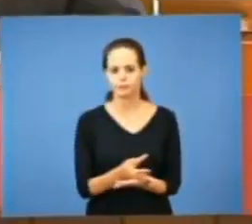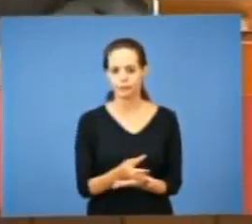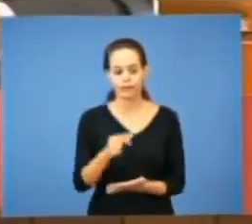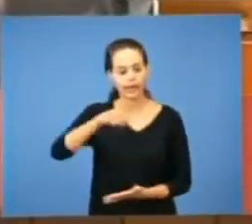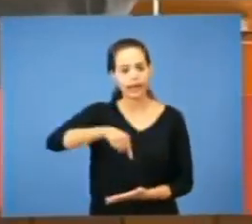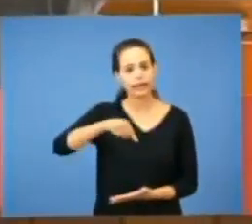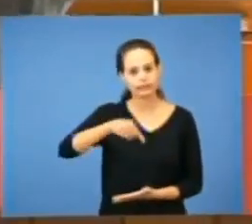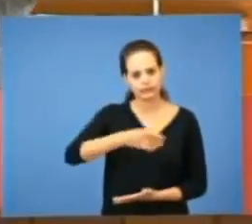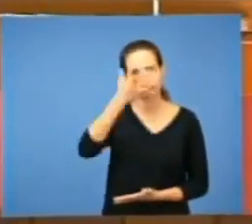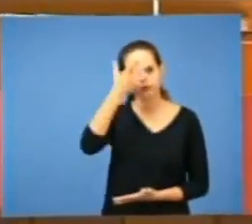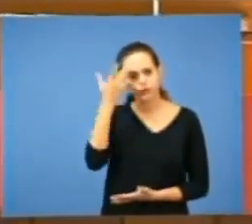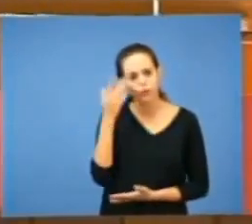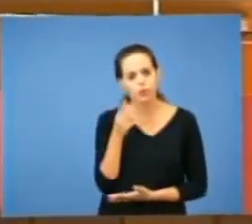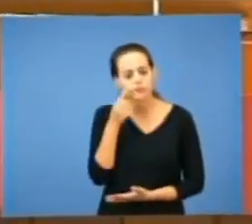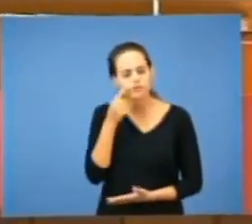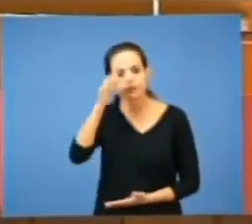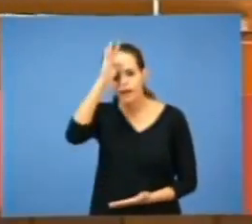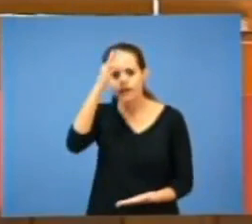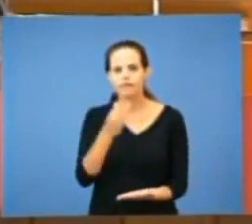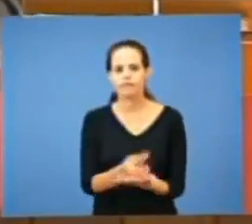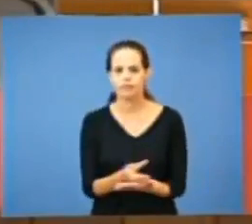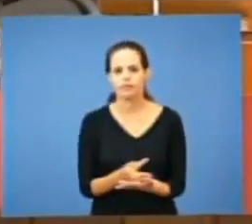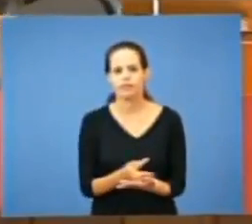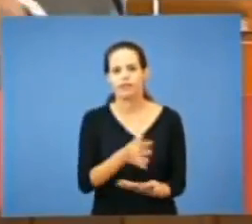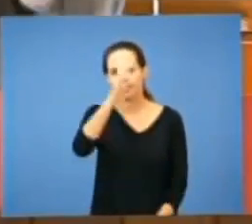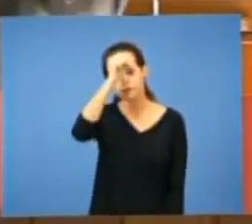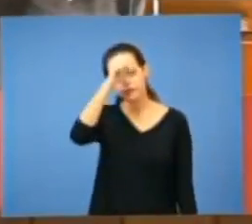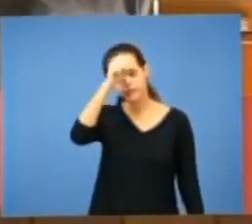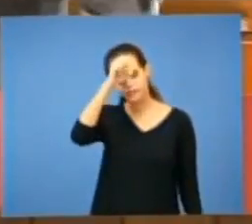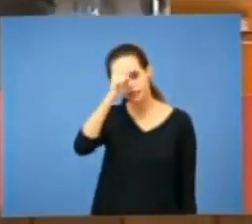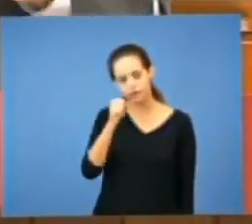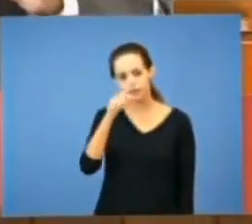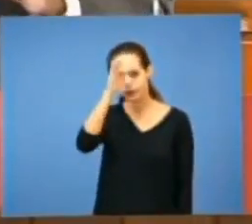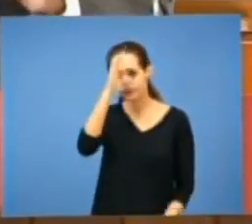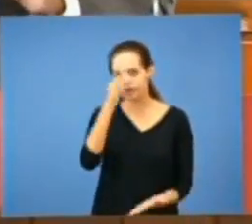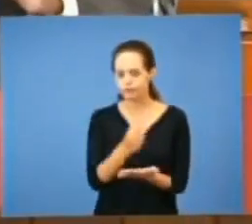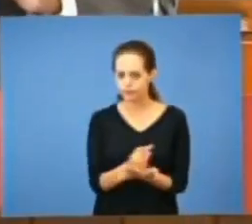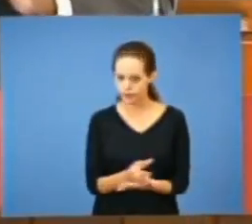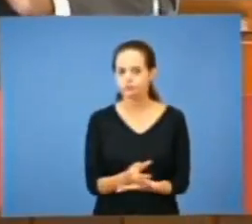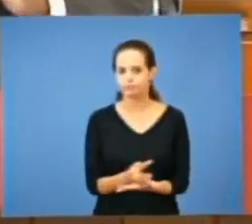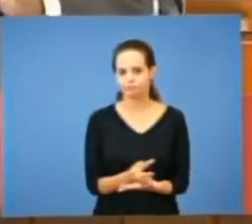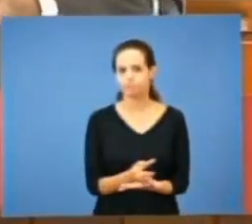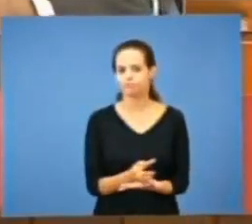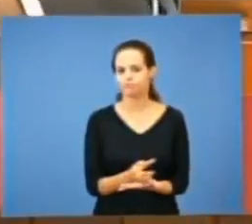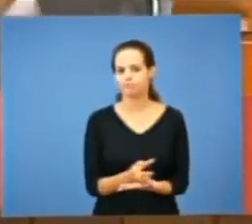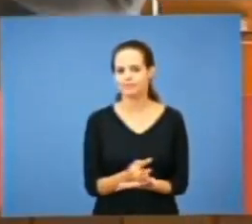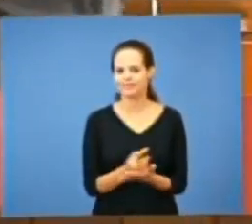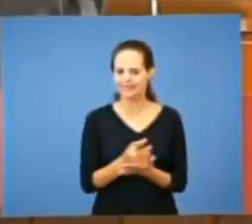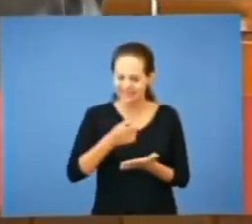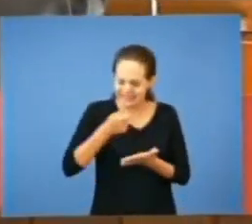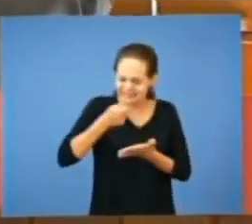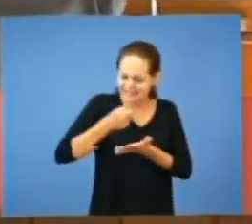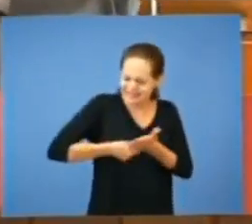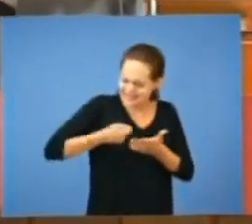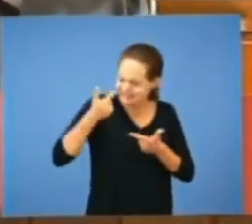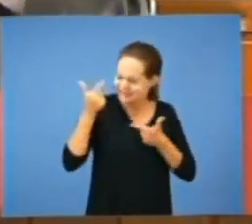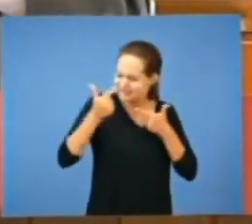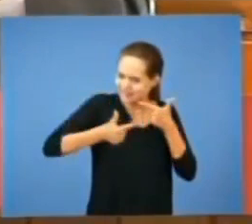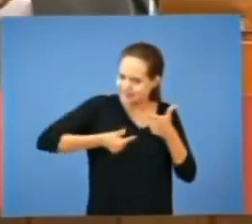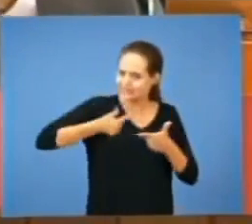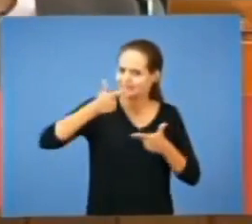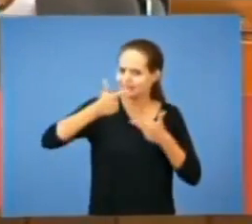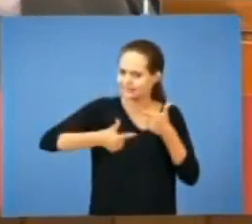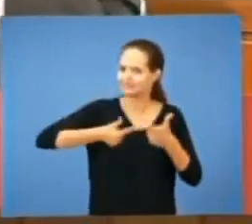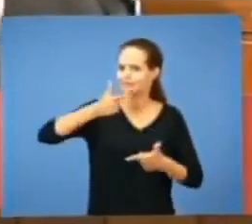seen in these days, what faith is this? It's the same Holy Spirit. So it fights against this. The